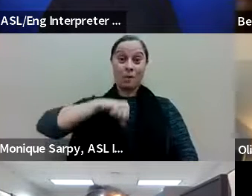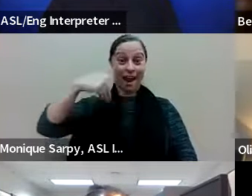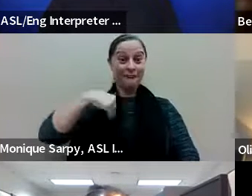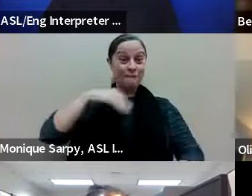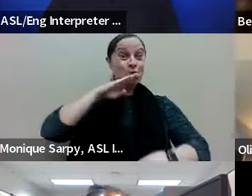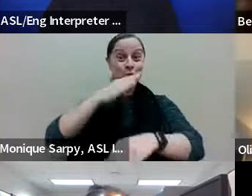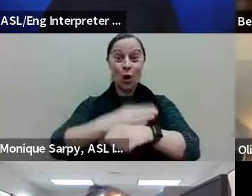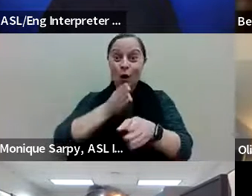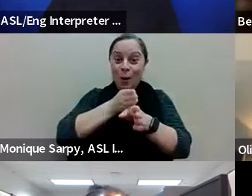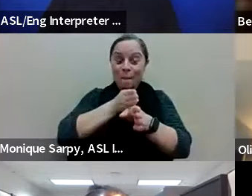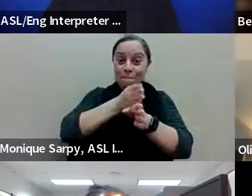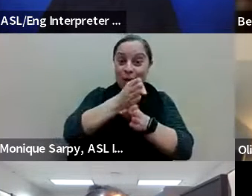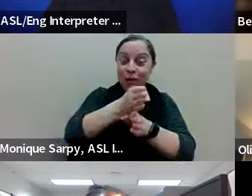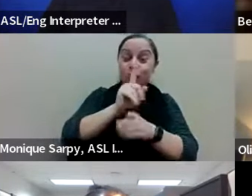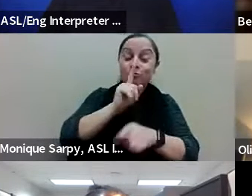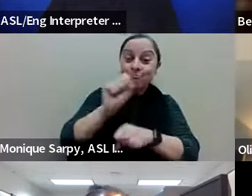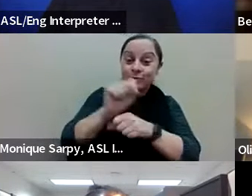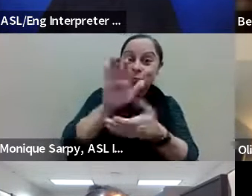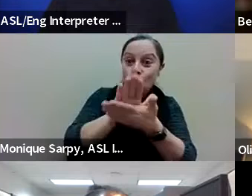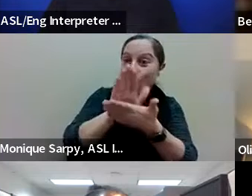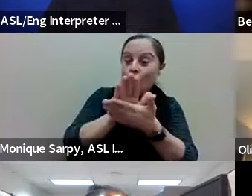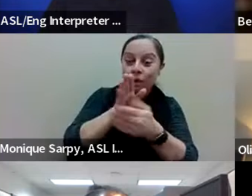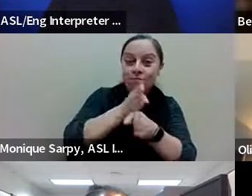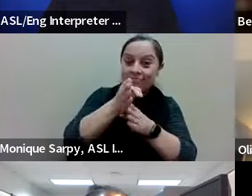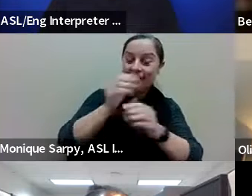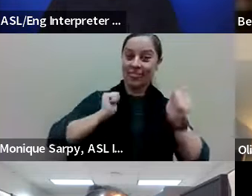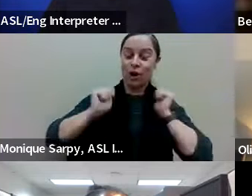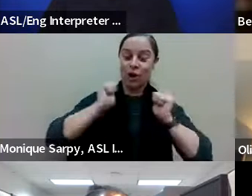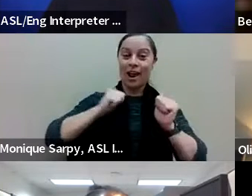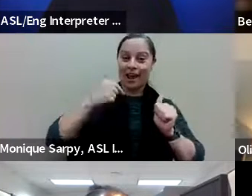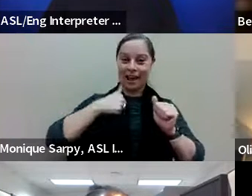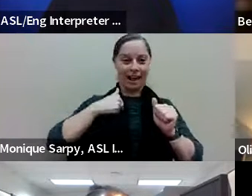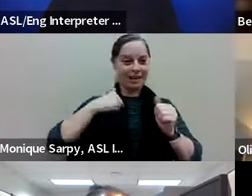actually majoring in theater right now. And so I get to see her on